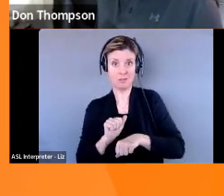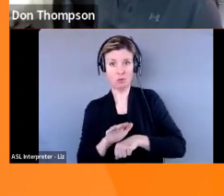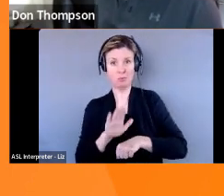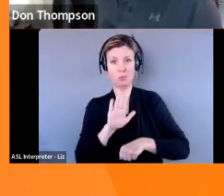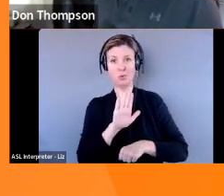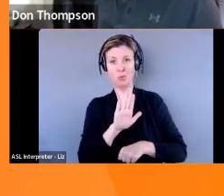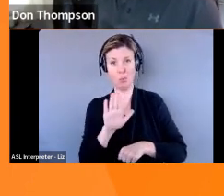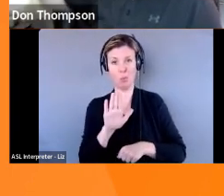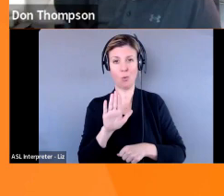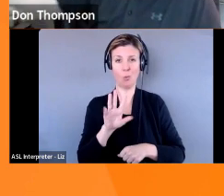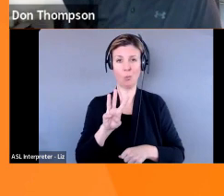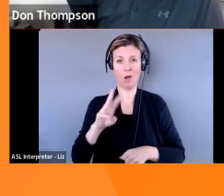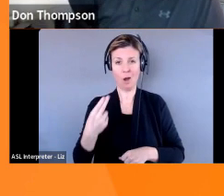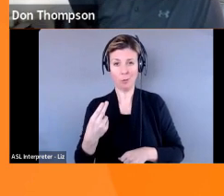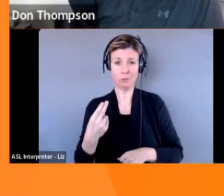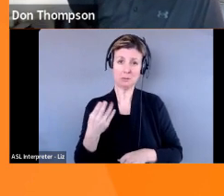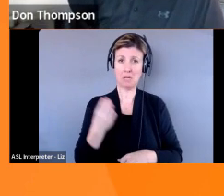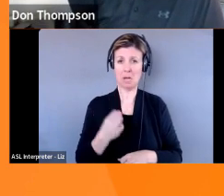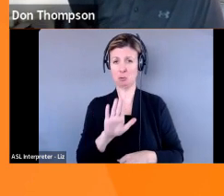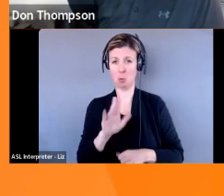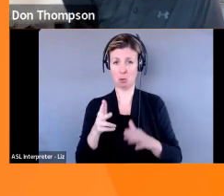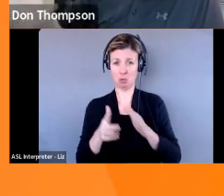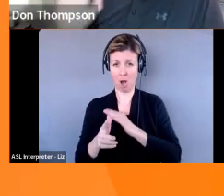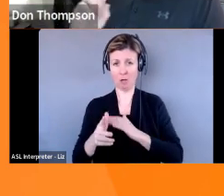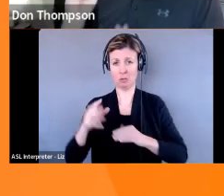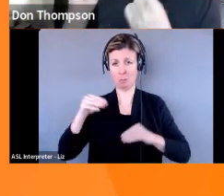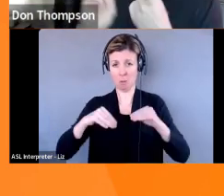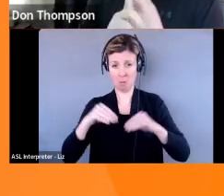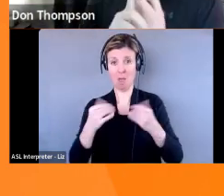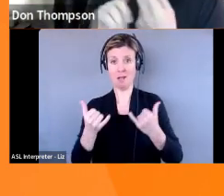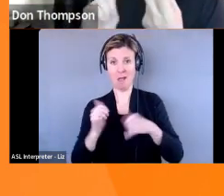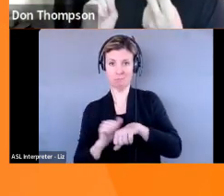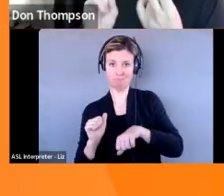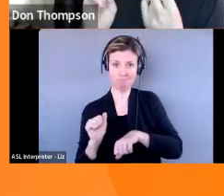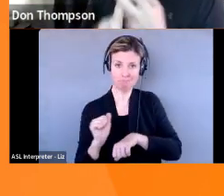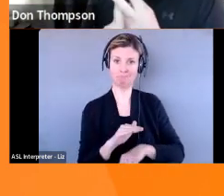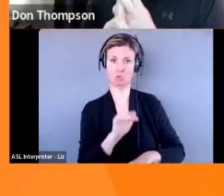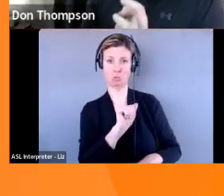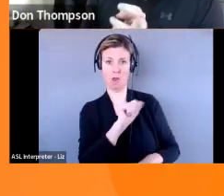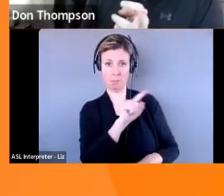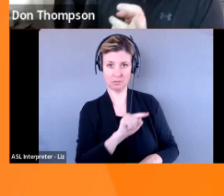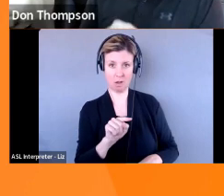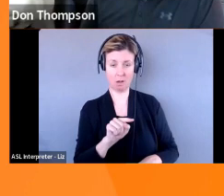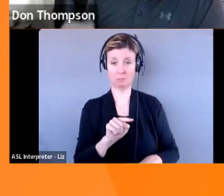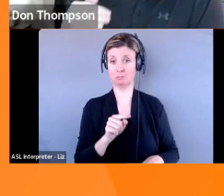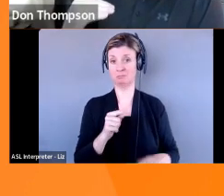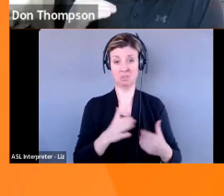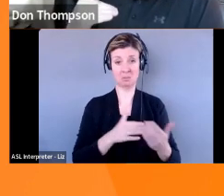warehouse/garage. You now need to ship it to Amazon. Small parcel, pallets, what have